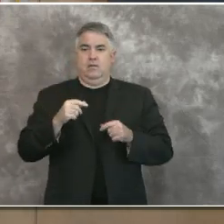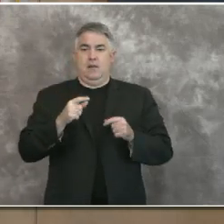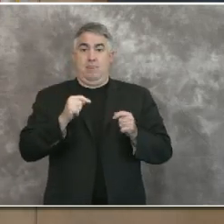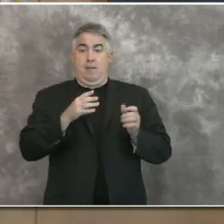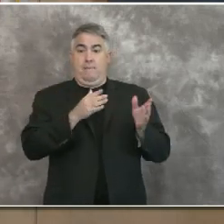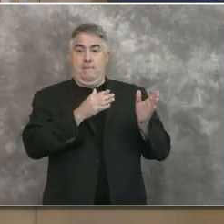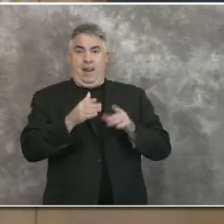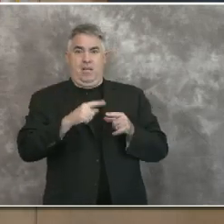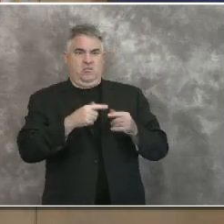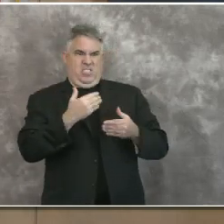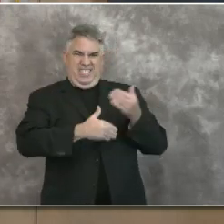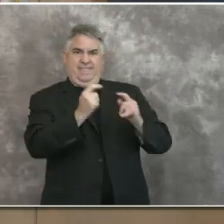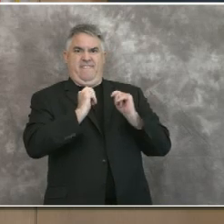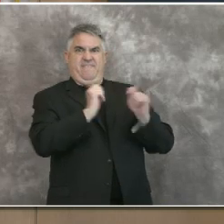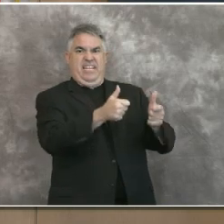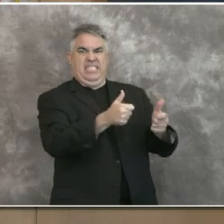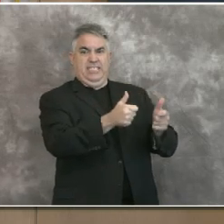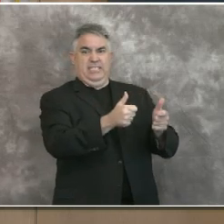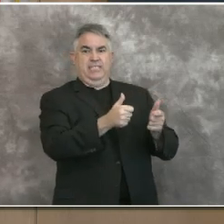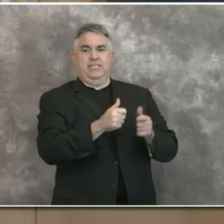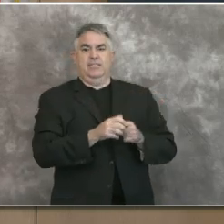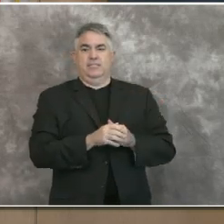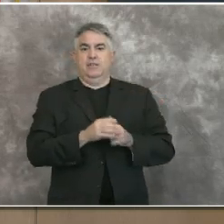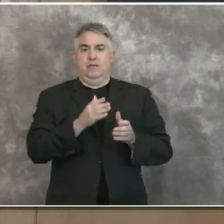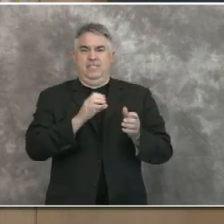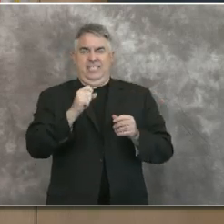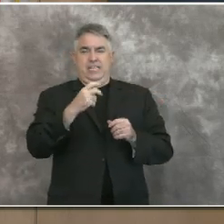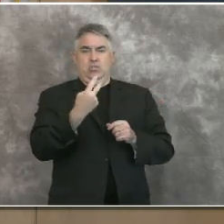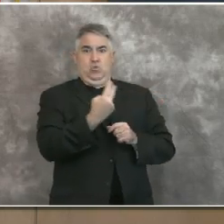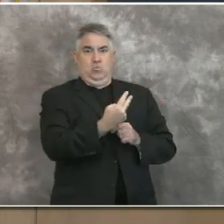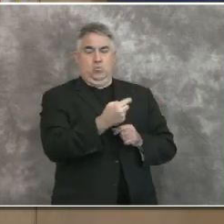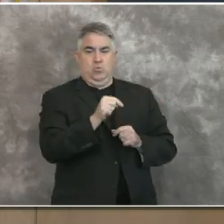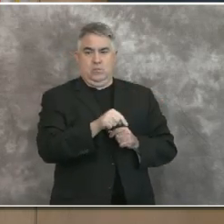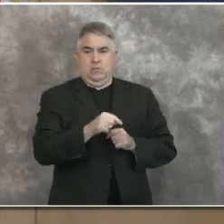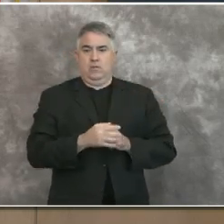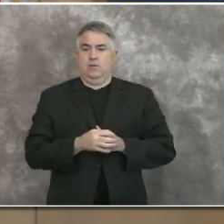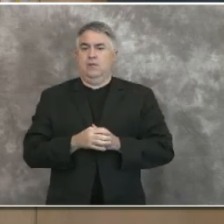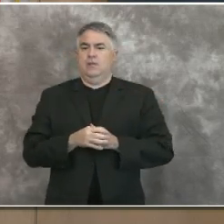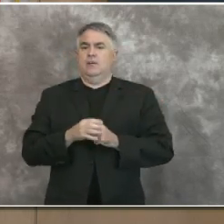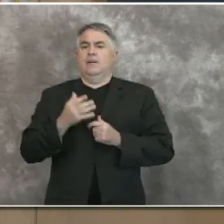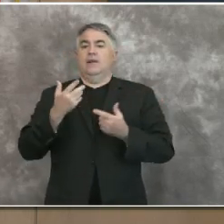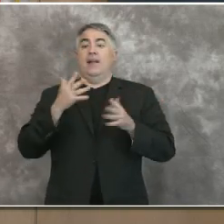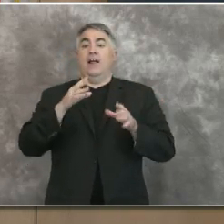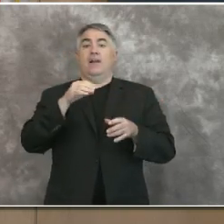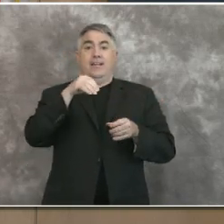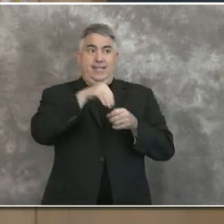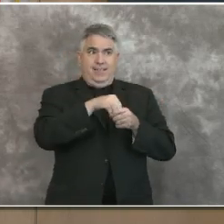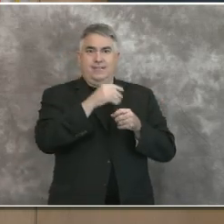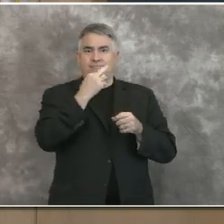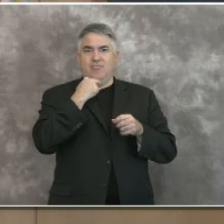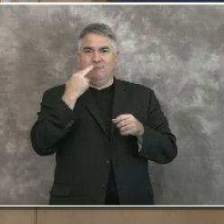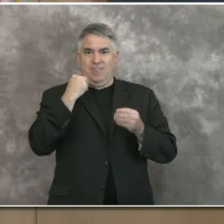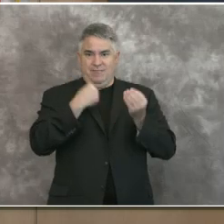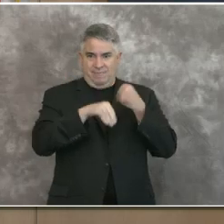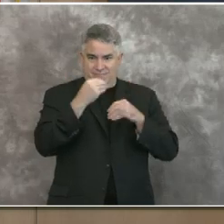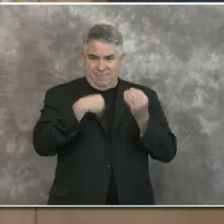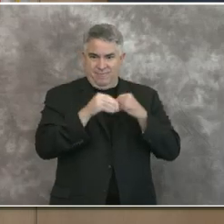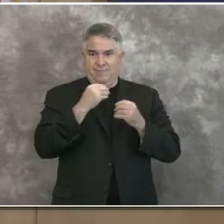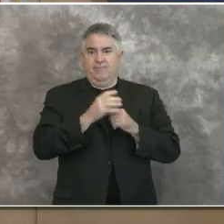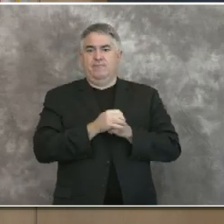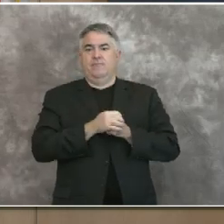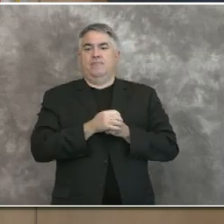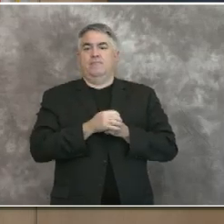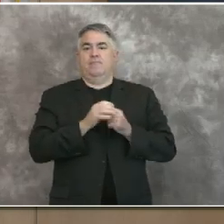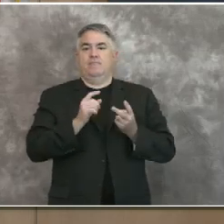our Stage 2 reopening by allowing such activities as dining in restaurants with reservations and